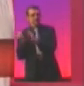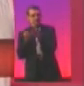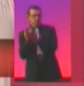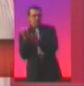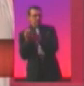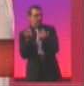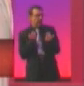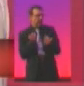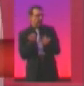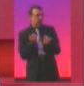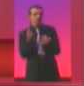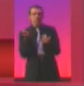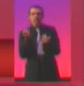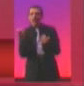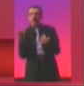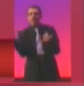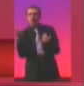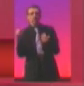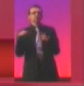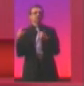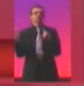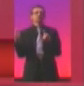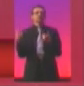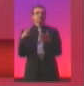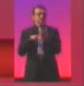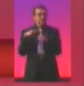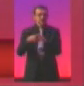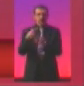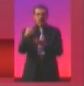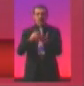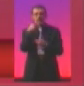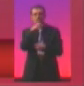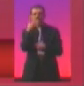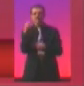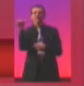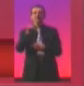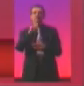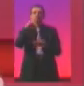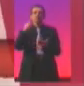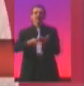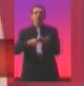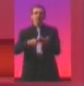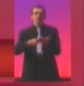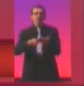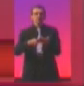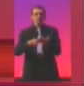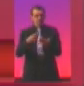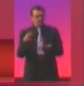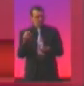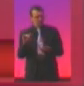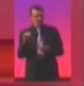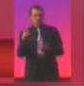scarce resources. They oppose our new top rate of tax at £150,000. What's that about?